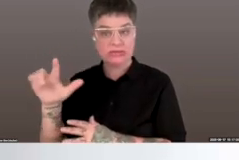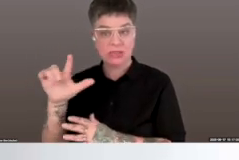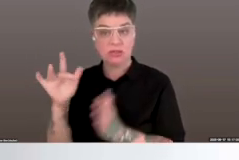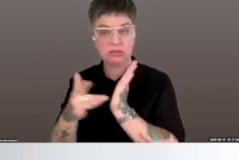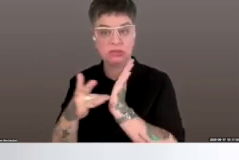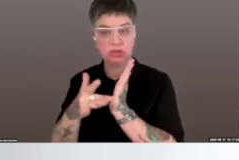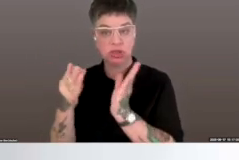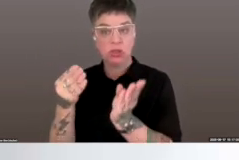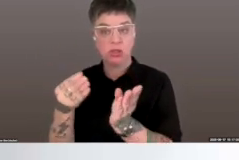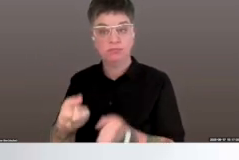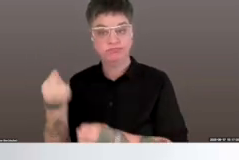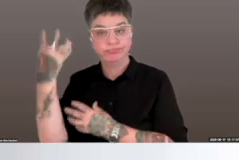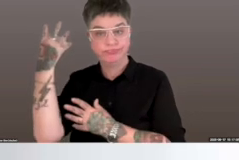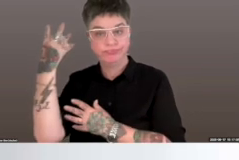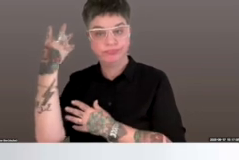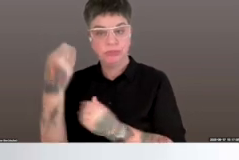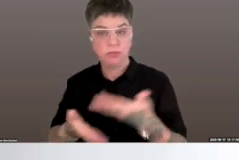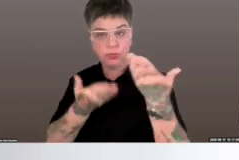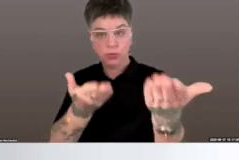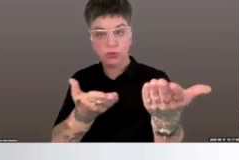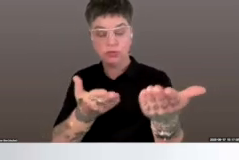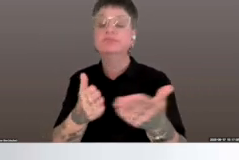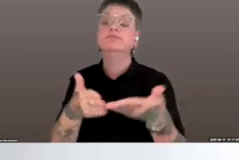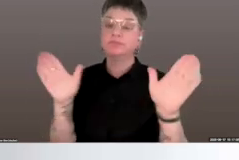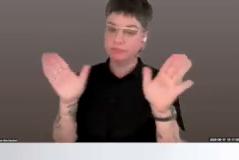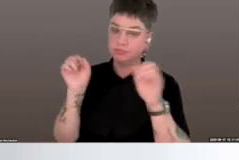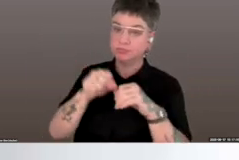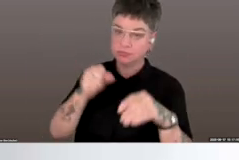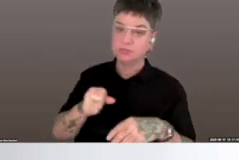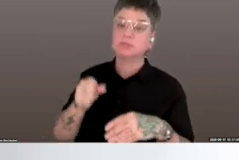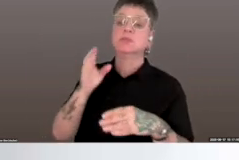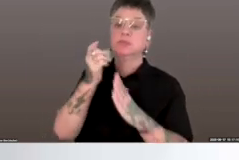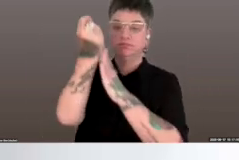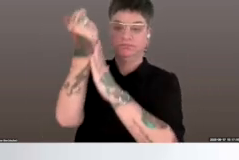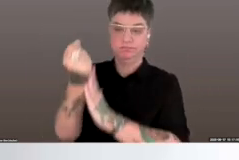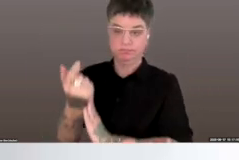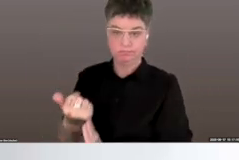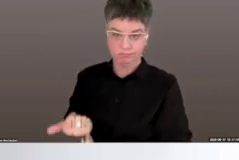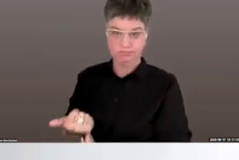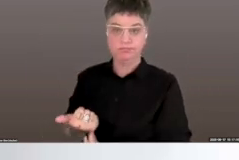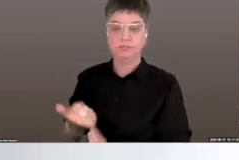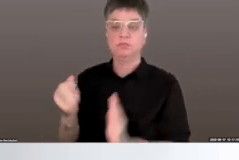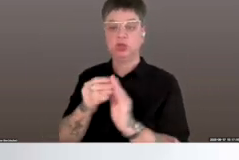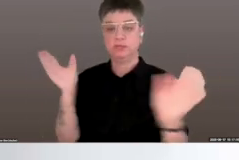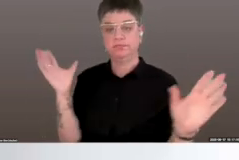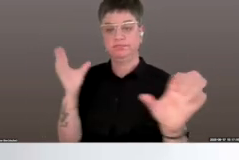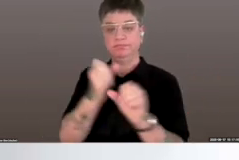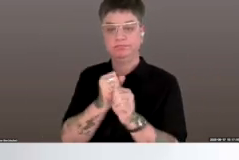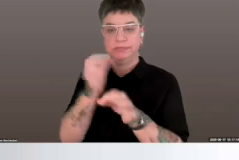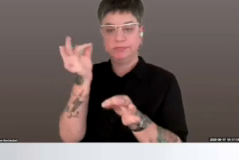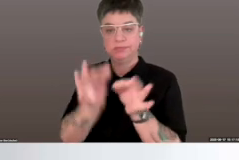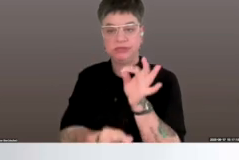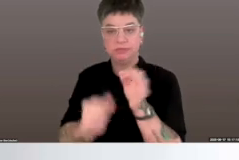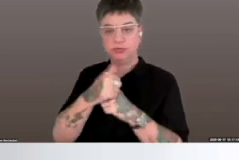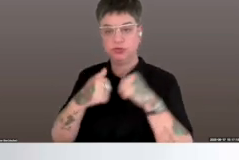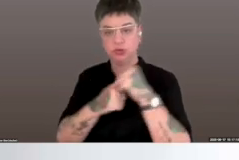your proposal? Yeah, so in general, the proposal overall eliminates all plus ups and goes to a more simplified structure, and that's where that